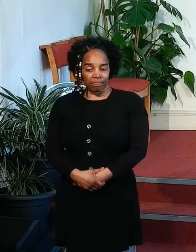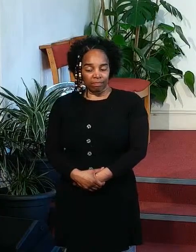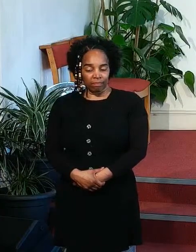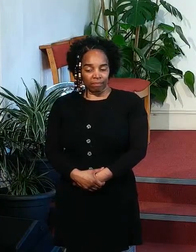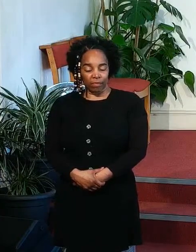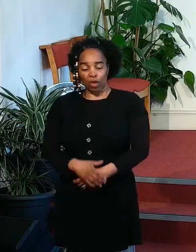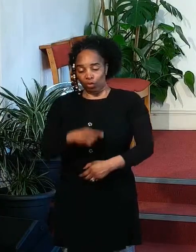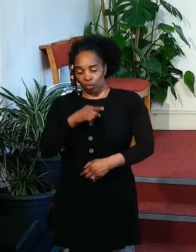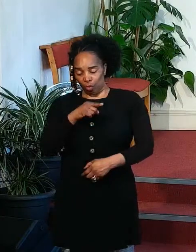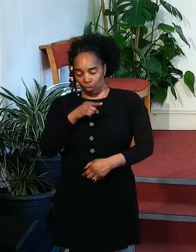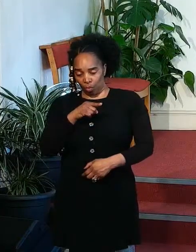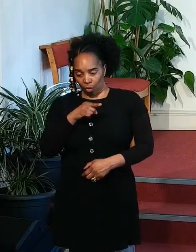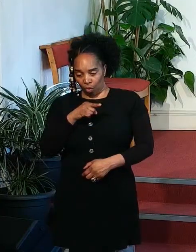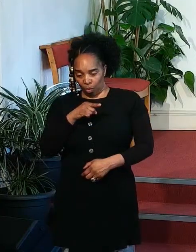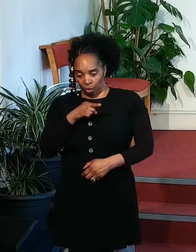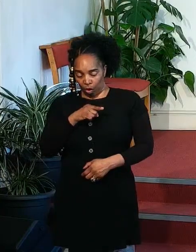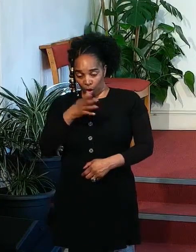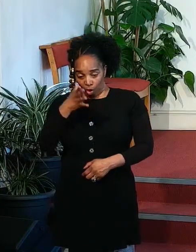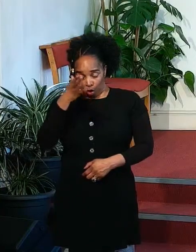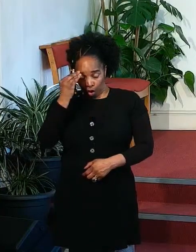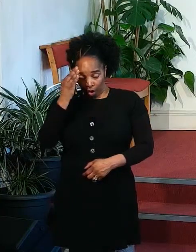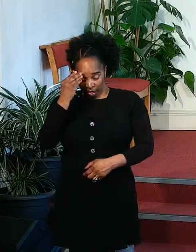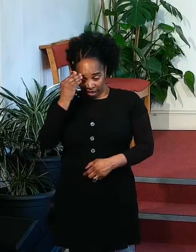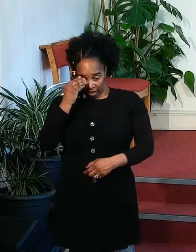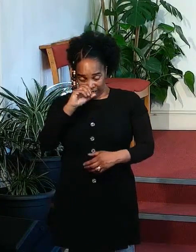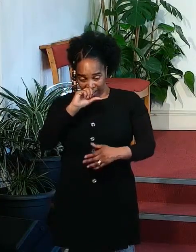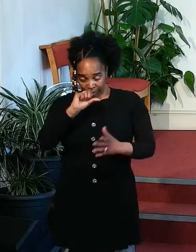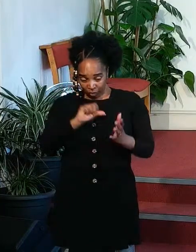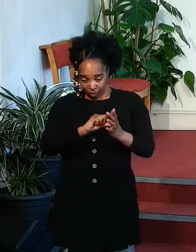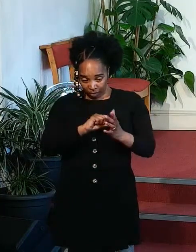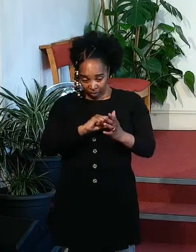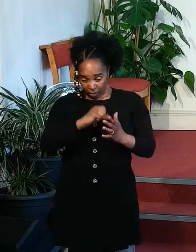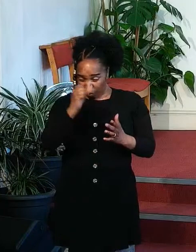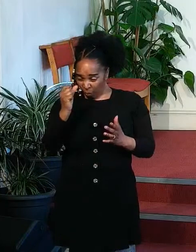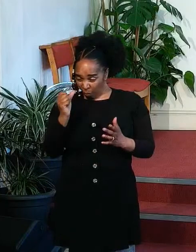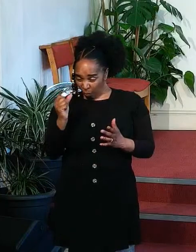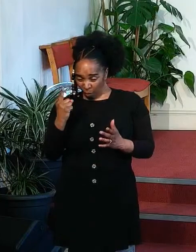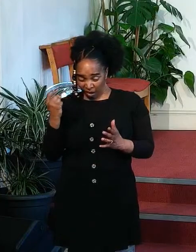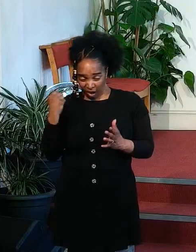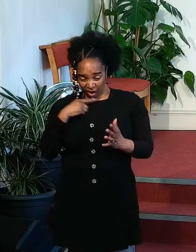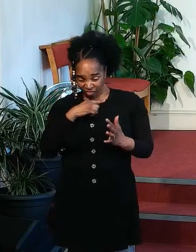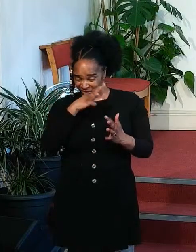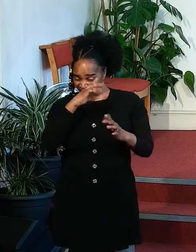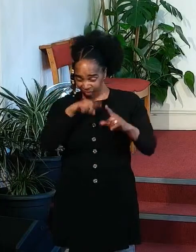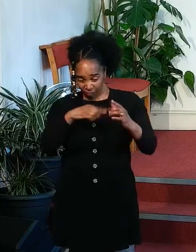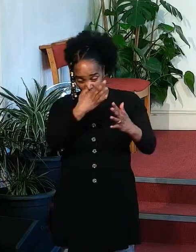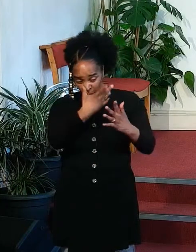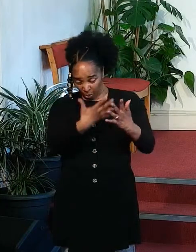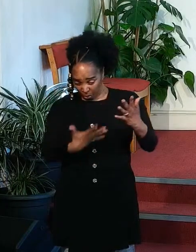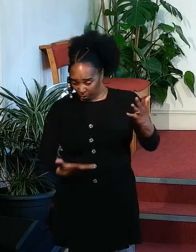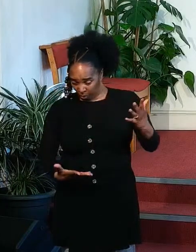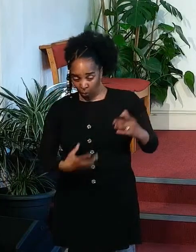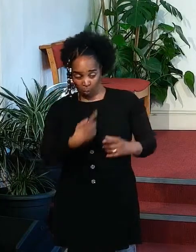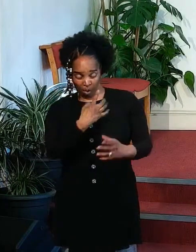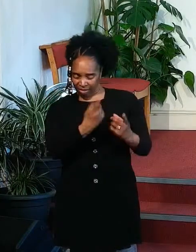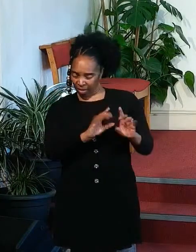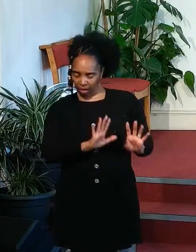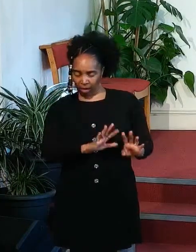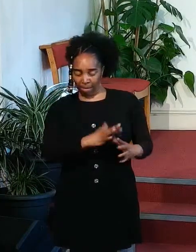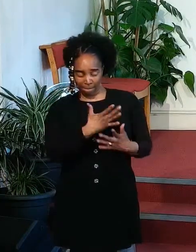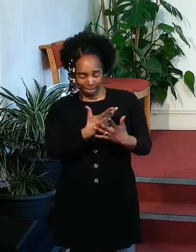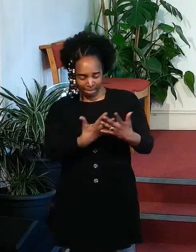term learning disability can cover over 100 different conditions. It's not just one. So you